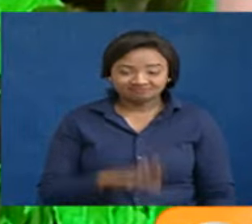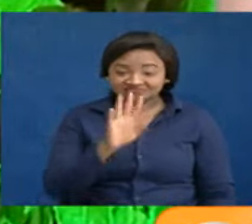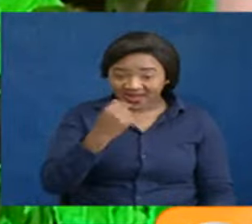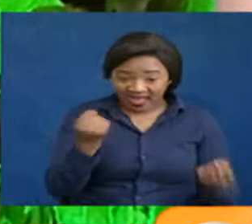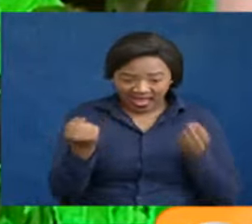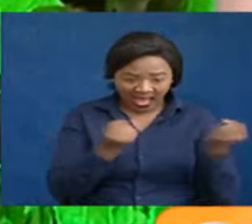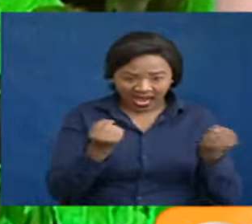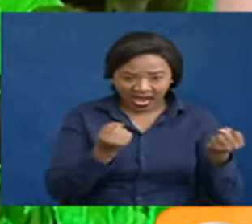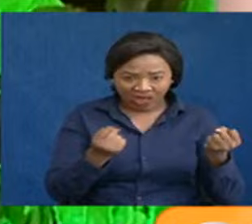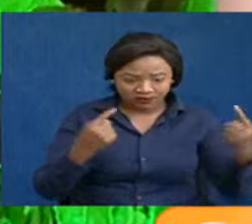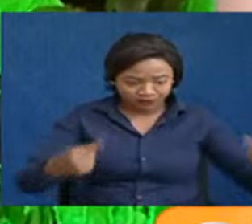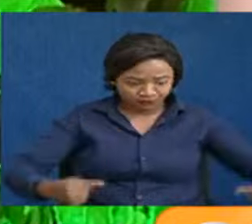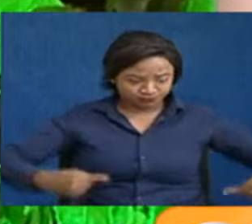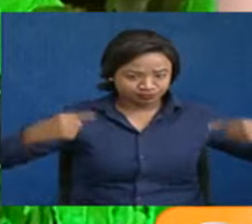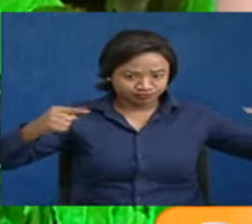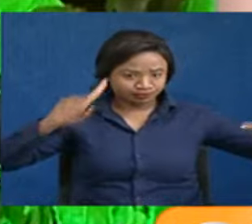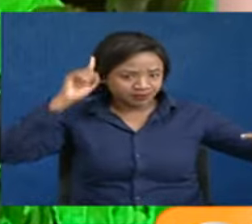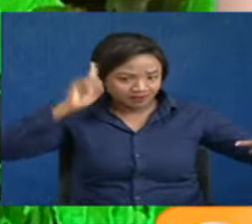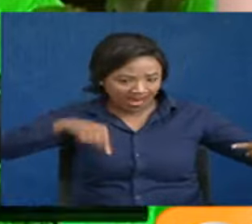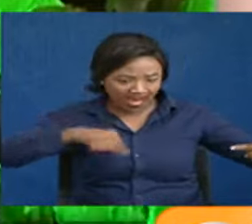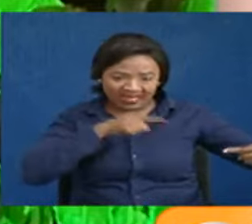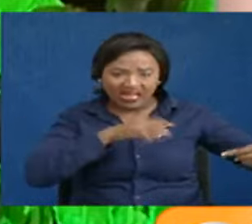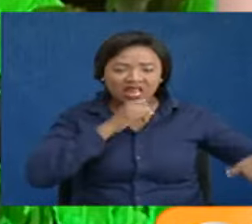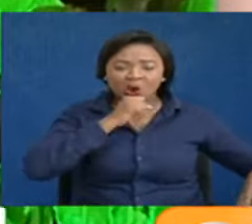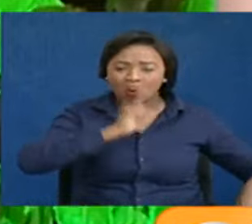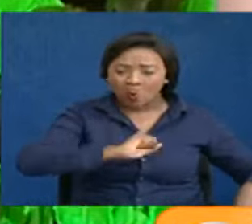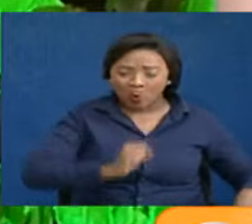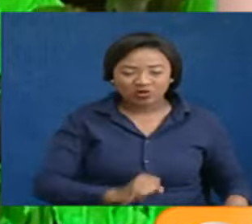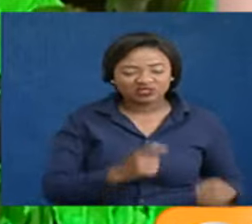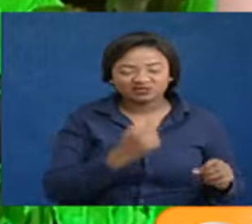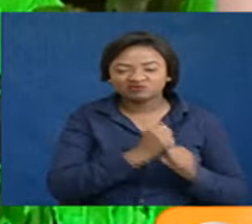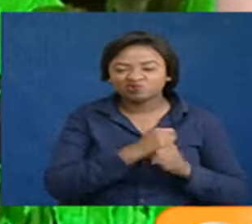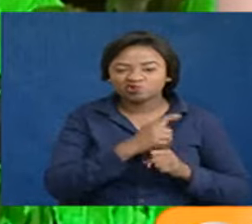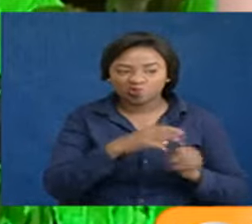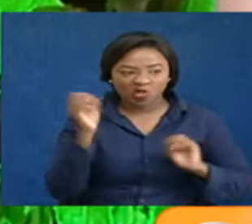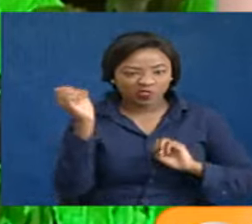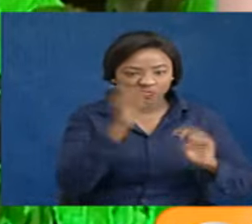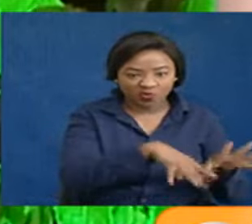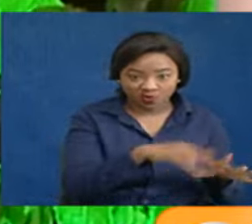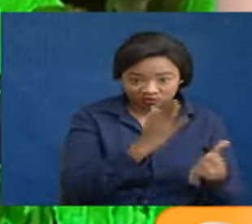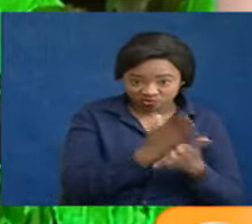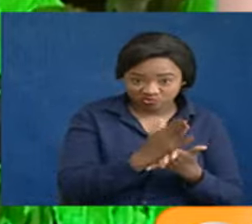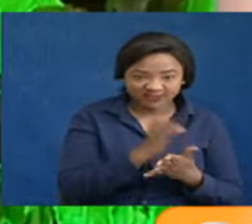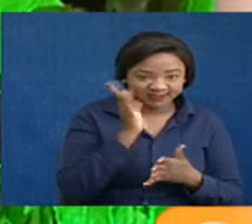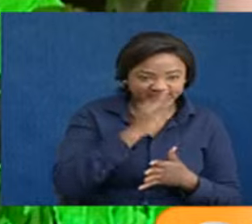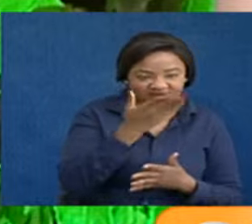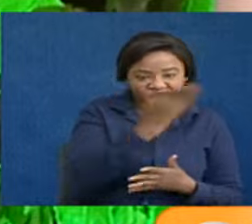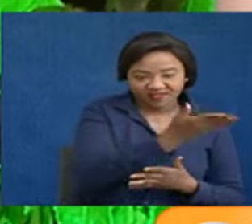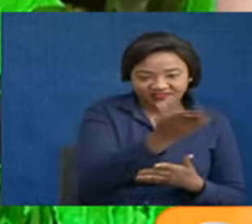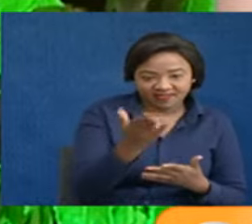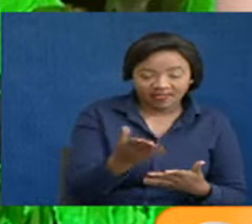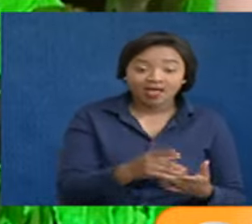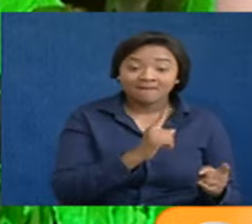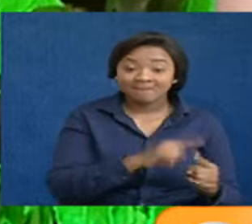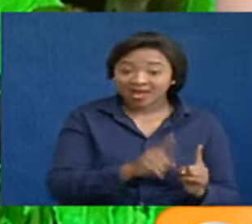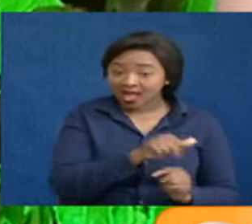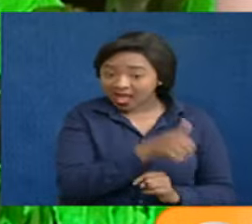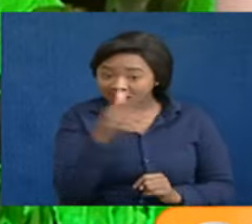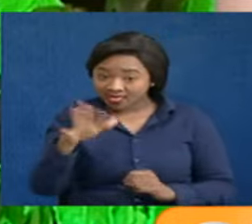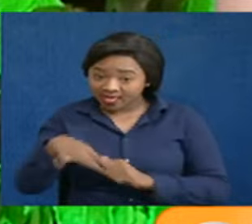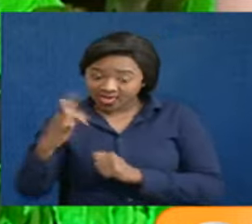up in dump sites where they pose environmental challenges. But in Kibra, a young fashion designer is recycling old tires